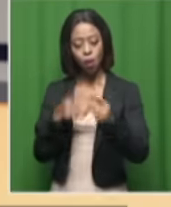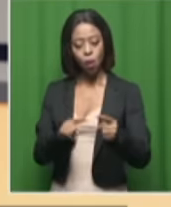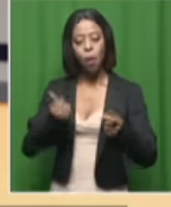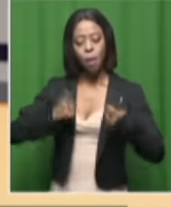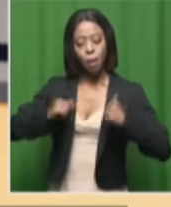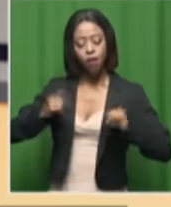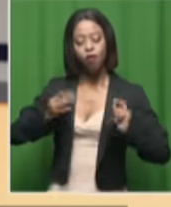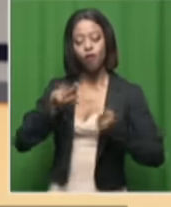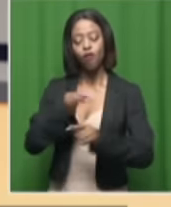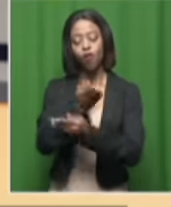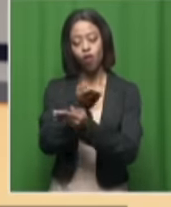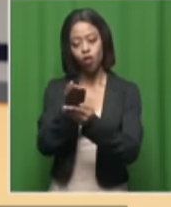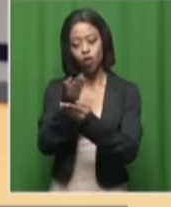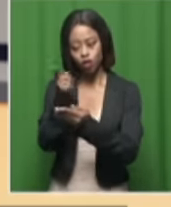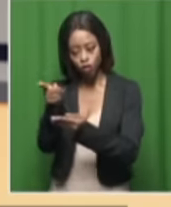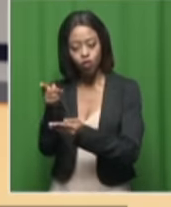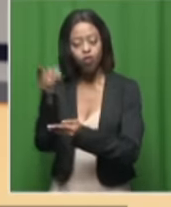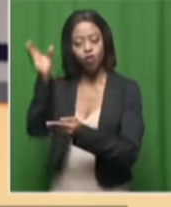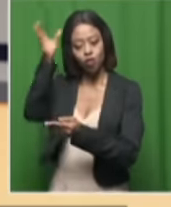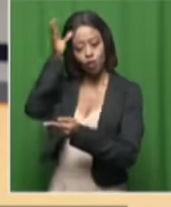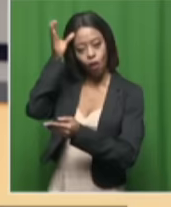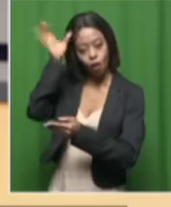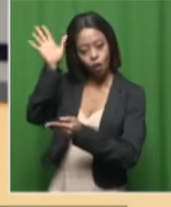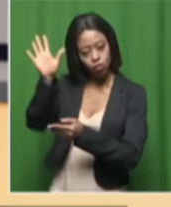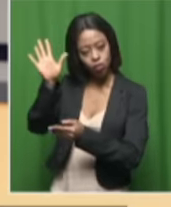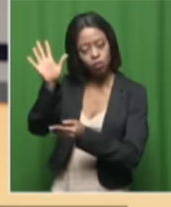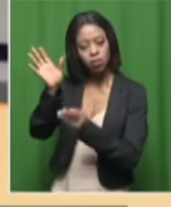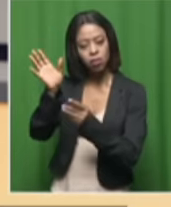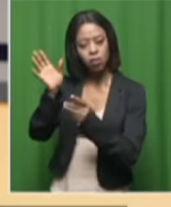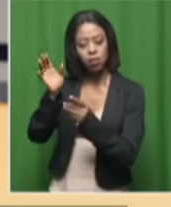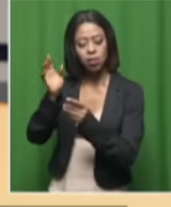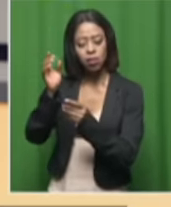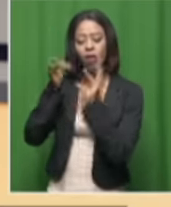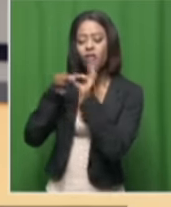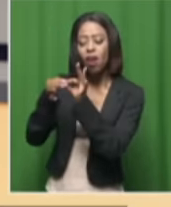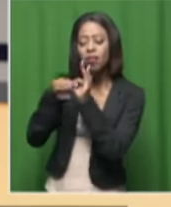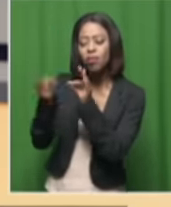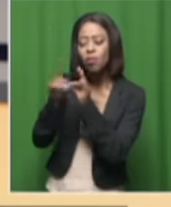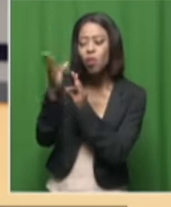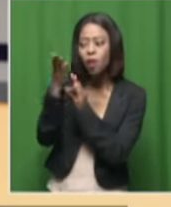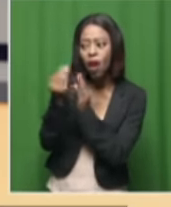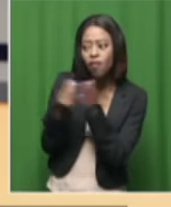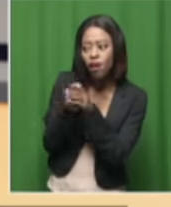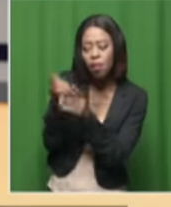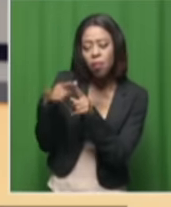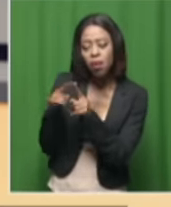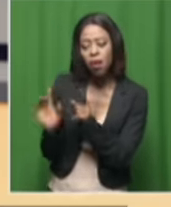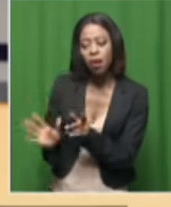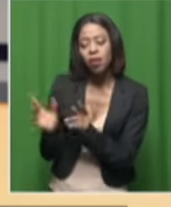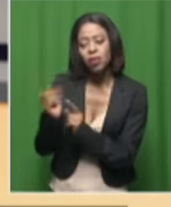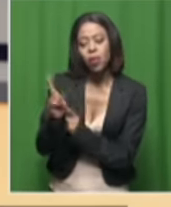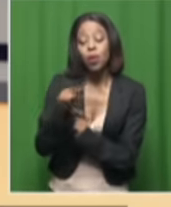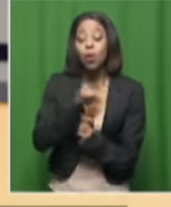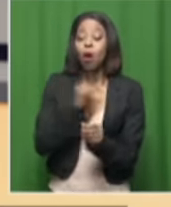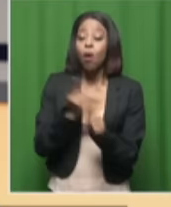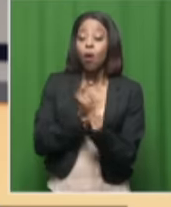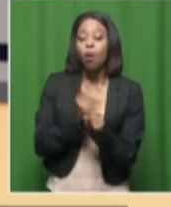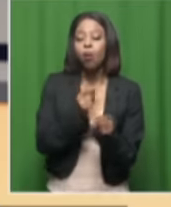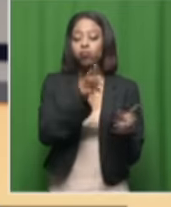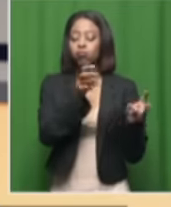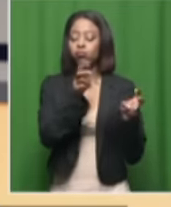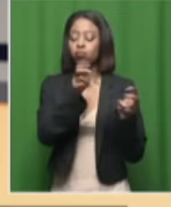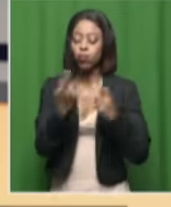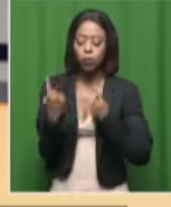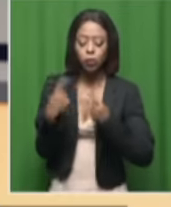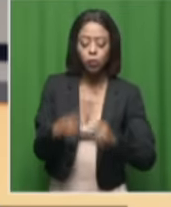you, and particularly their coach. What is the kind of relationship that you have with the players? Because we literally see them coming out,